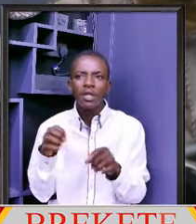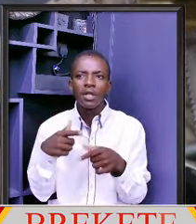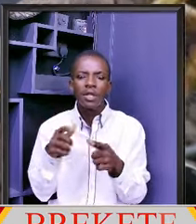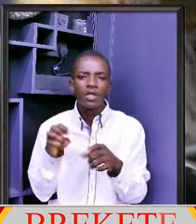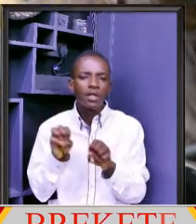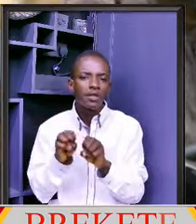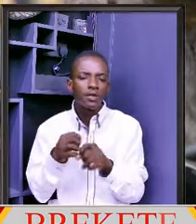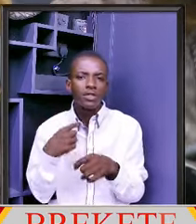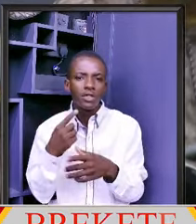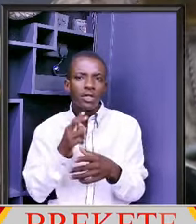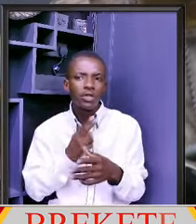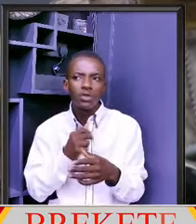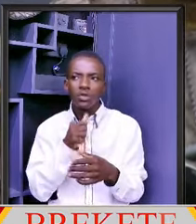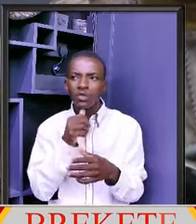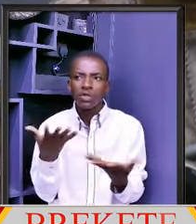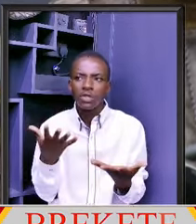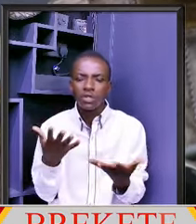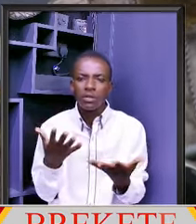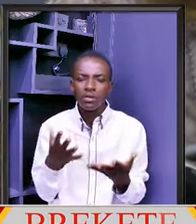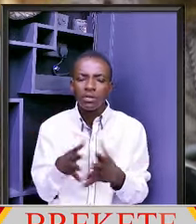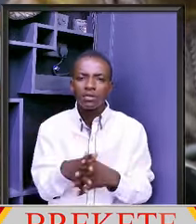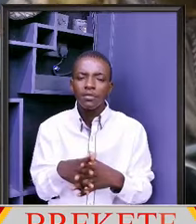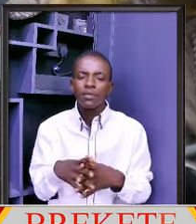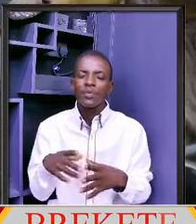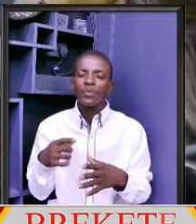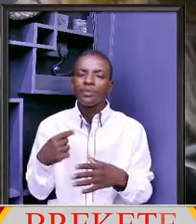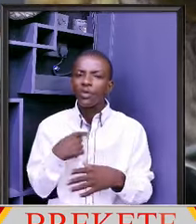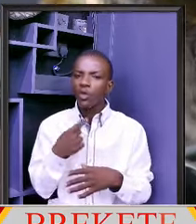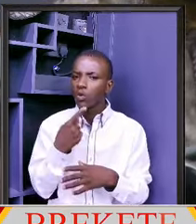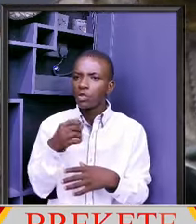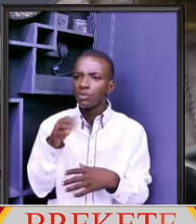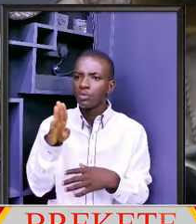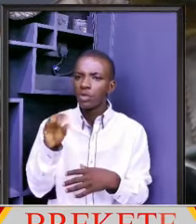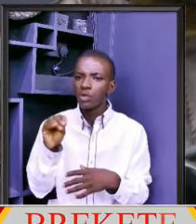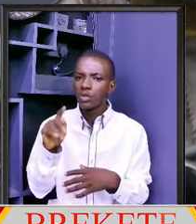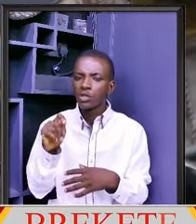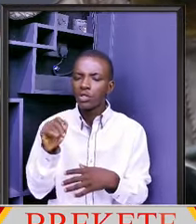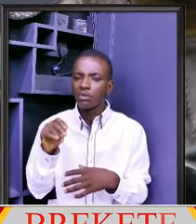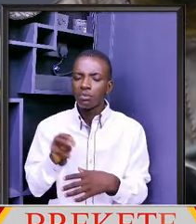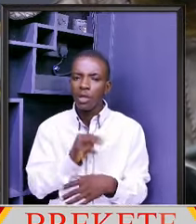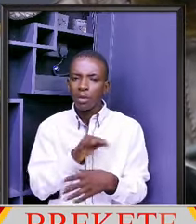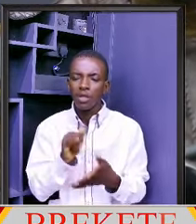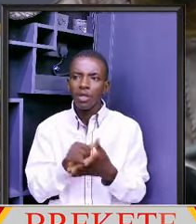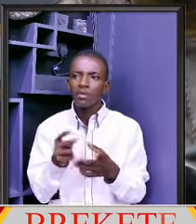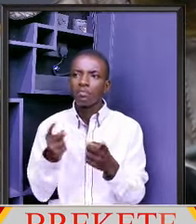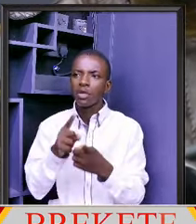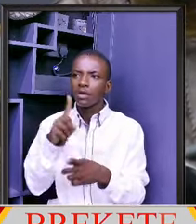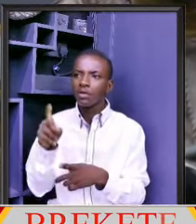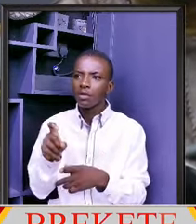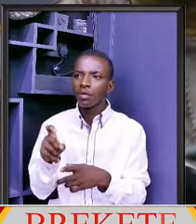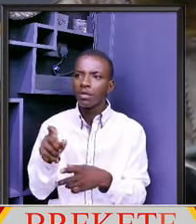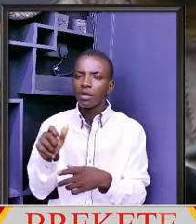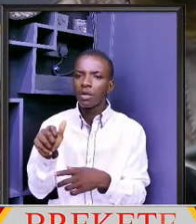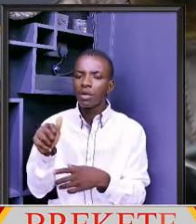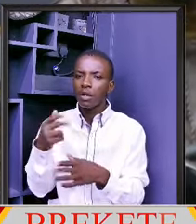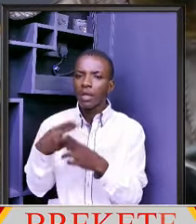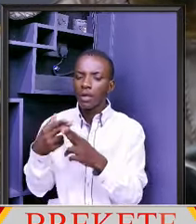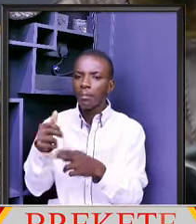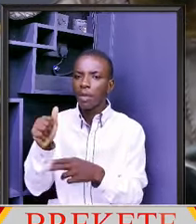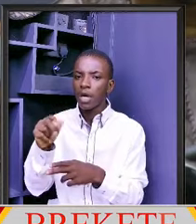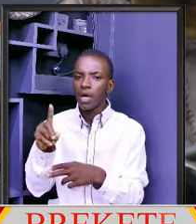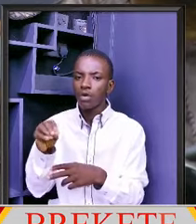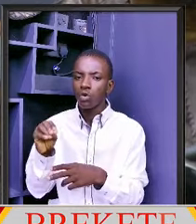us. God, but nothing like that. Nothing. So who will be this BOT member where you go meet? Ado Ibrahim.